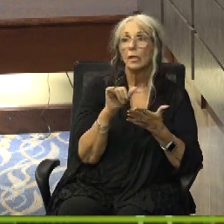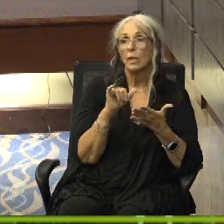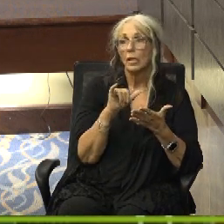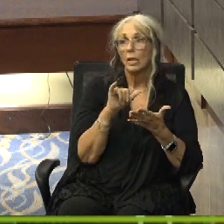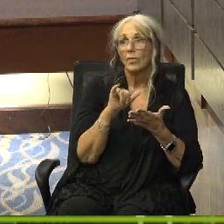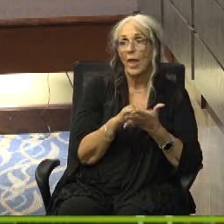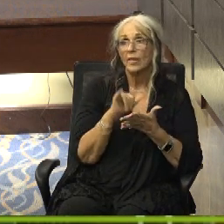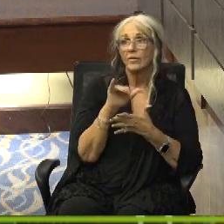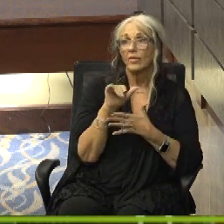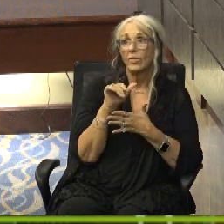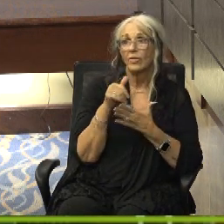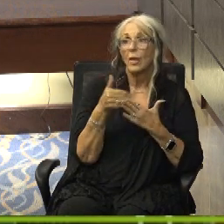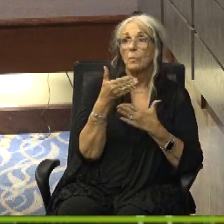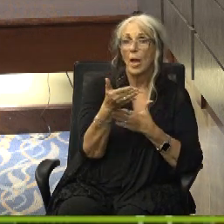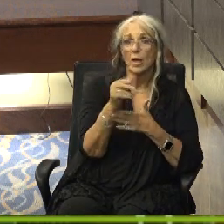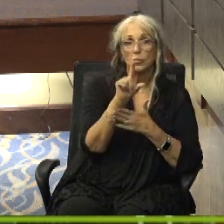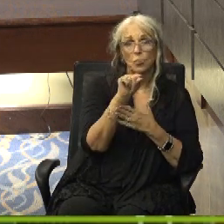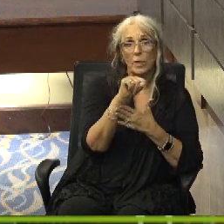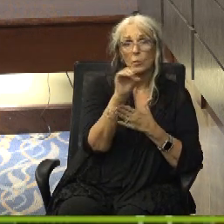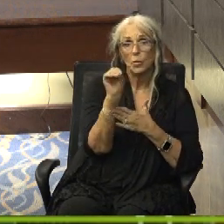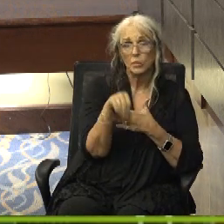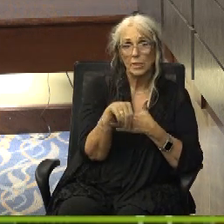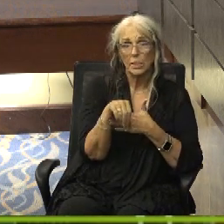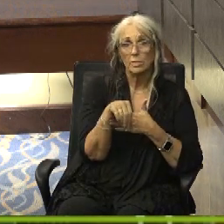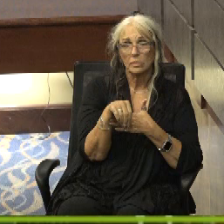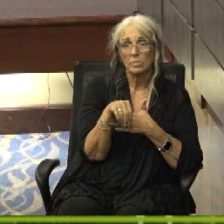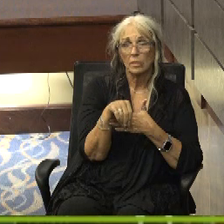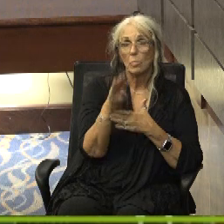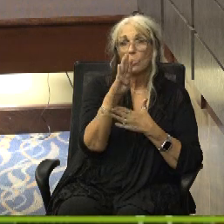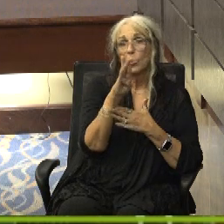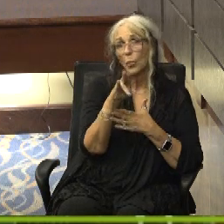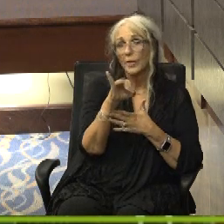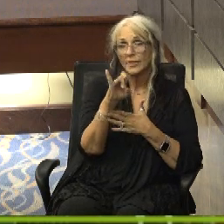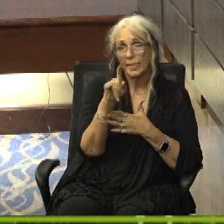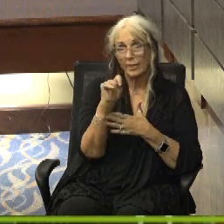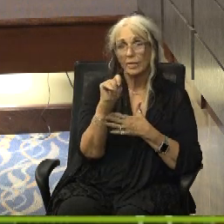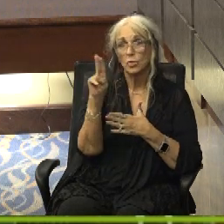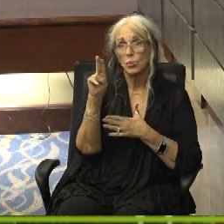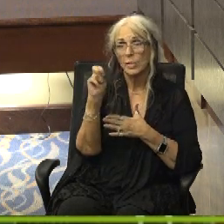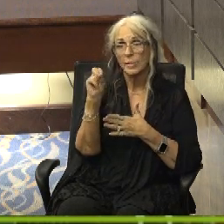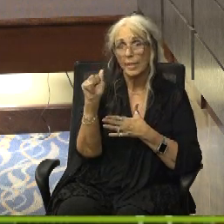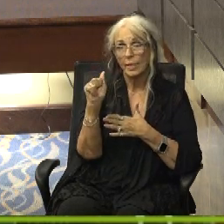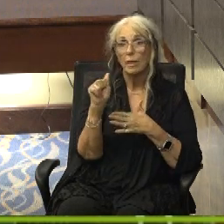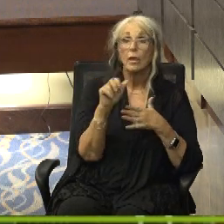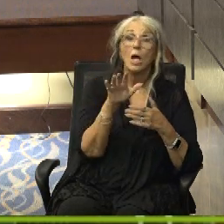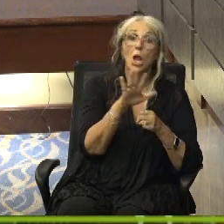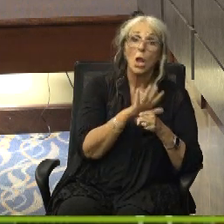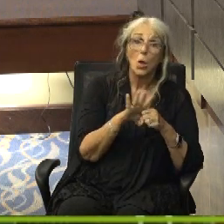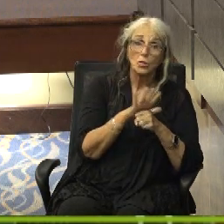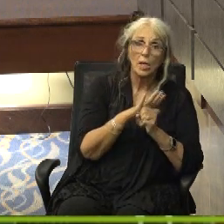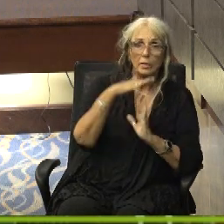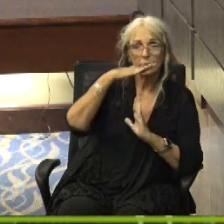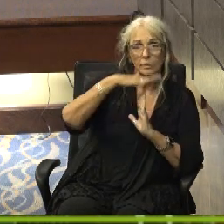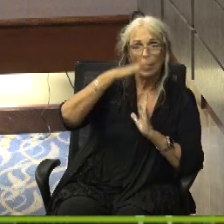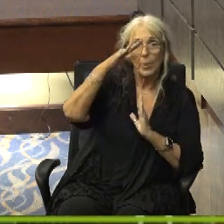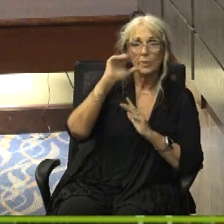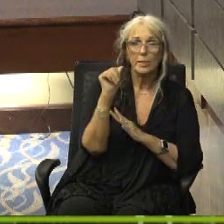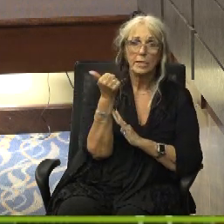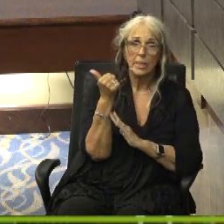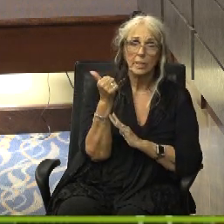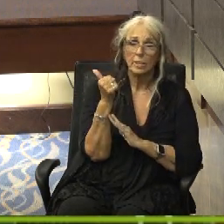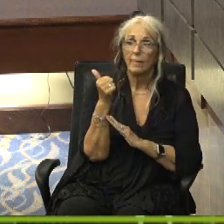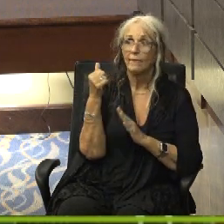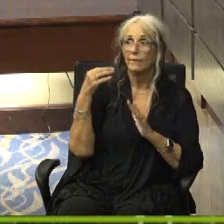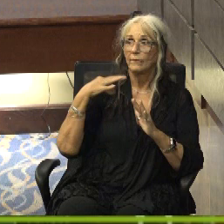the purchaser of about 20% of the prime brisket in the United States. Austin location is ranked in the top 10 top